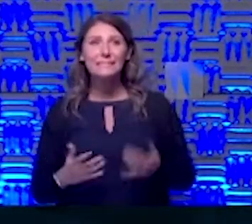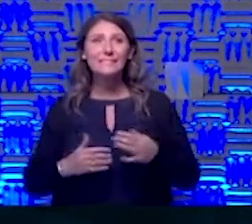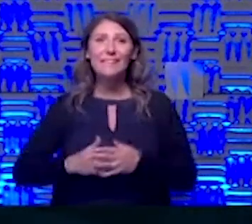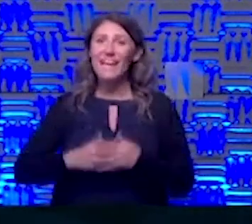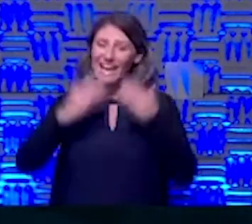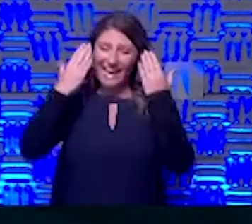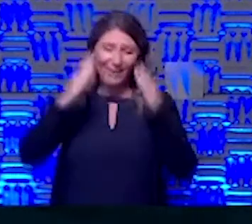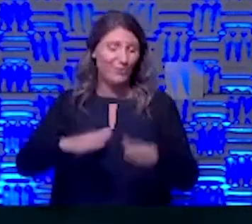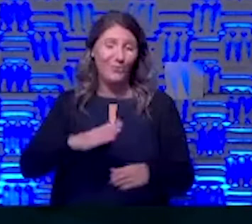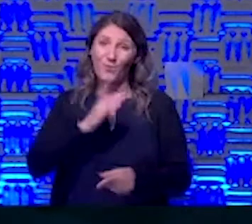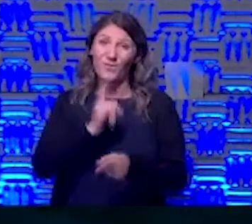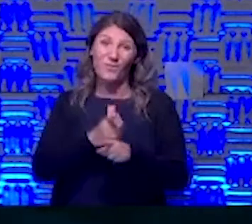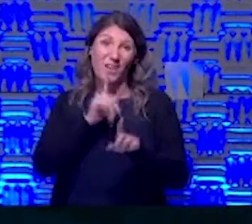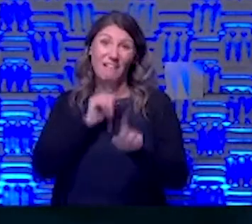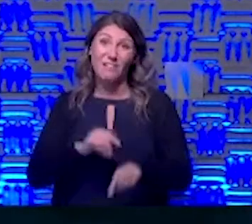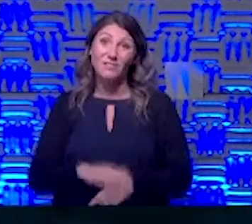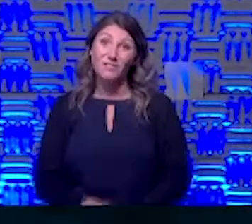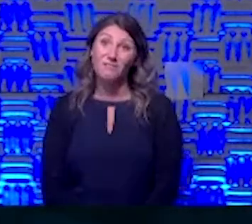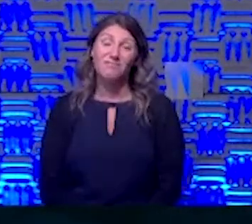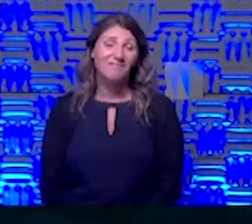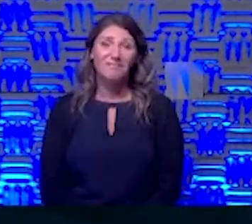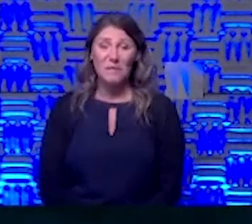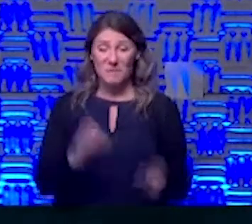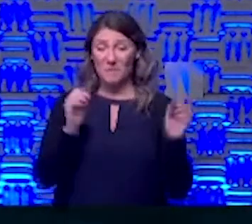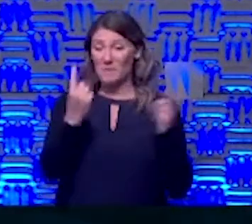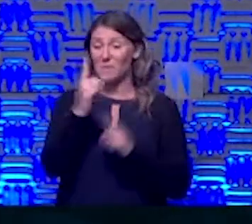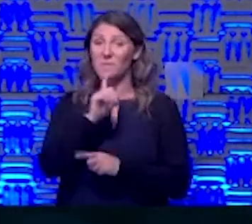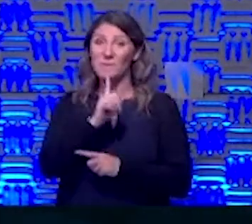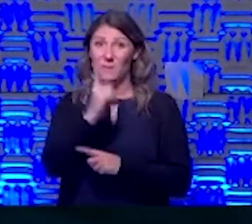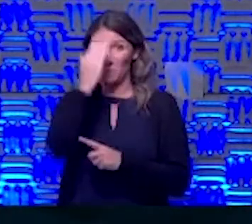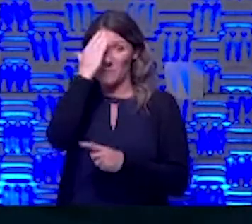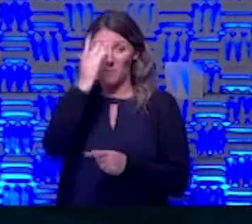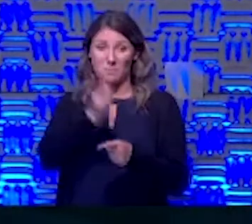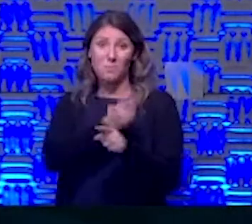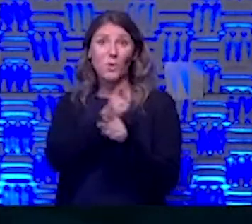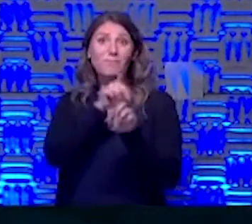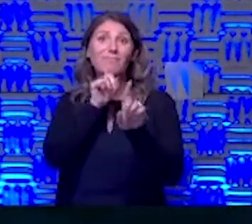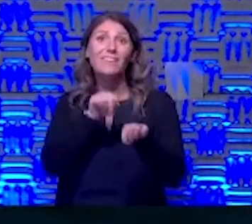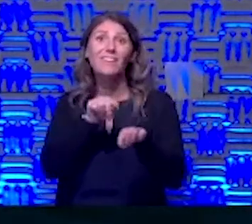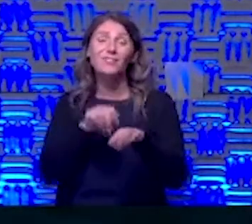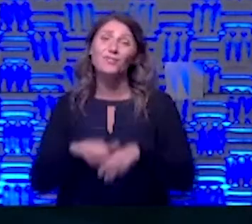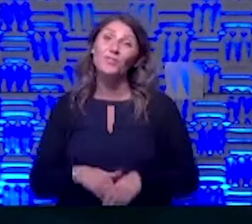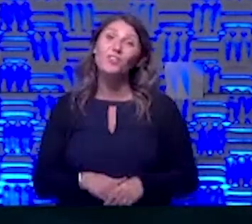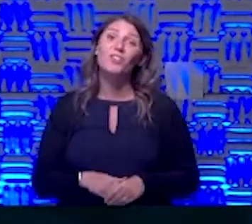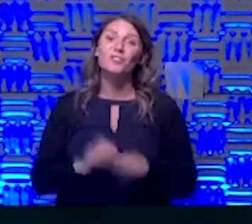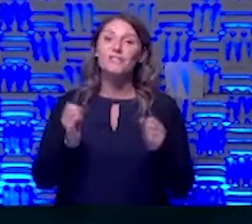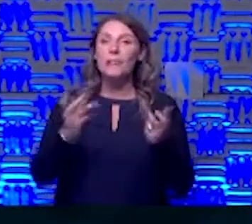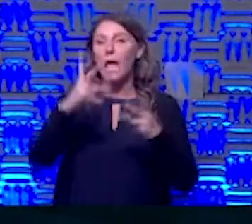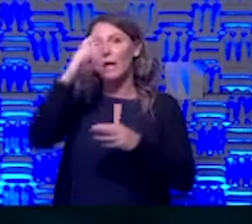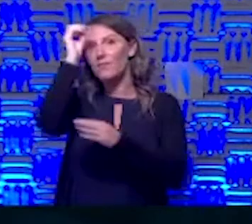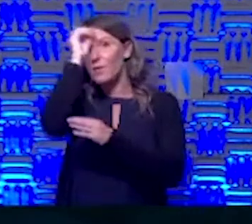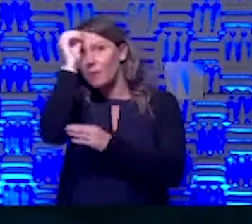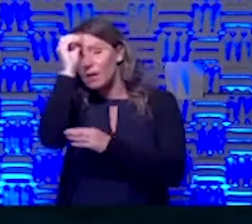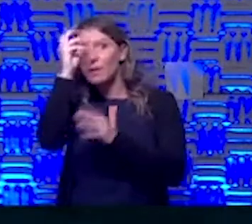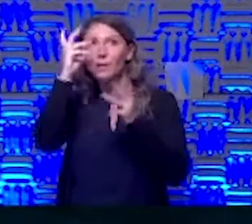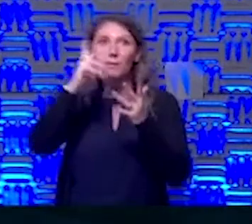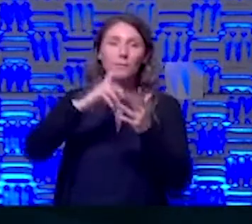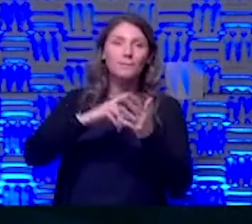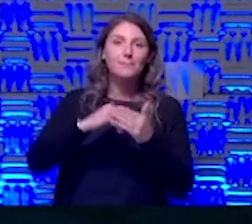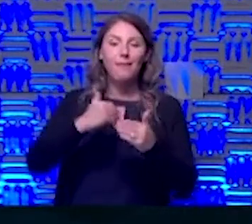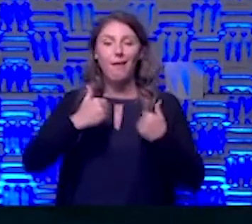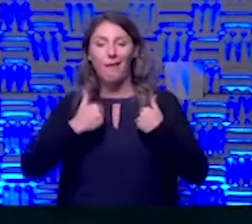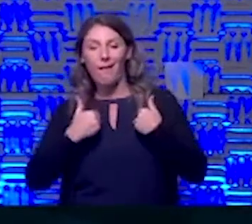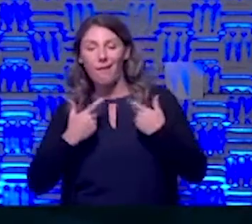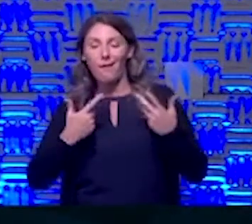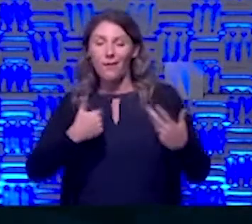don't know what the right answer is, and I don't think anybody does. So I think there's a lot of opinions out there. I'm of the opinion